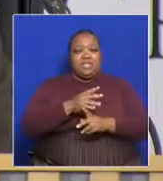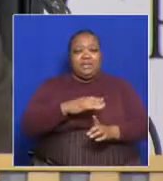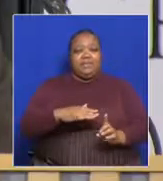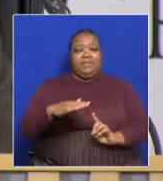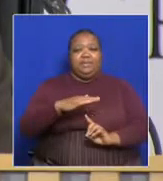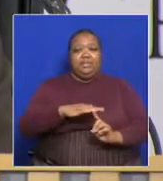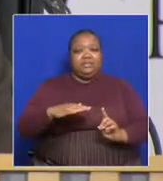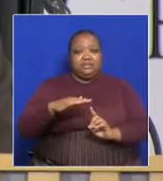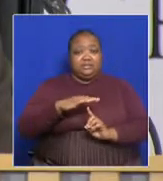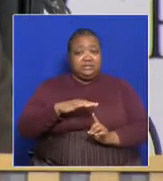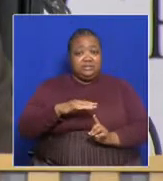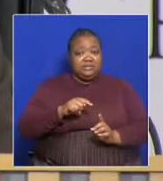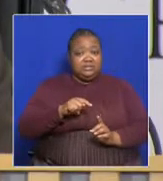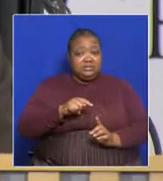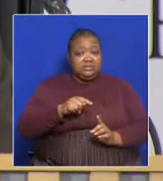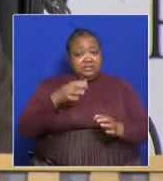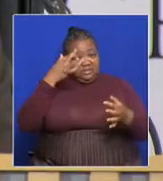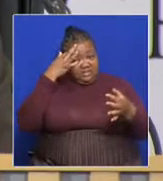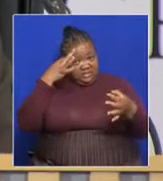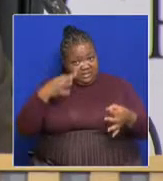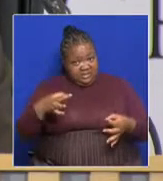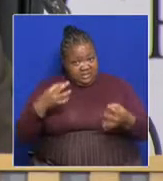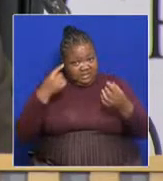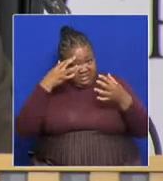makes decisions about